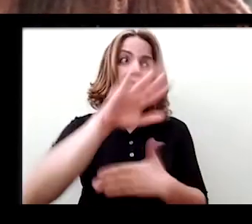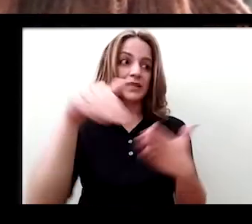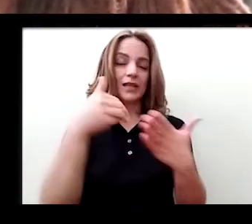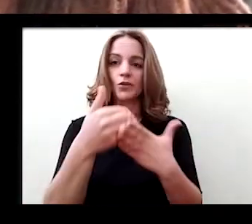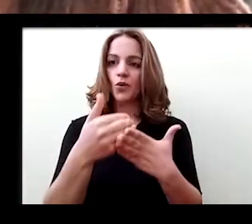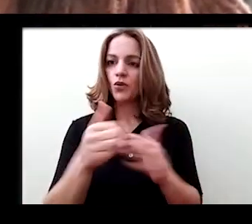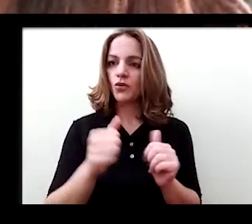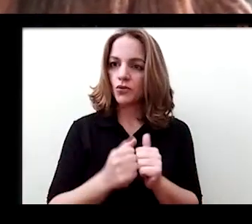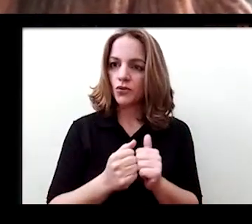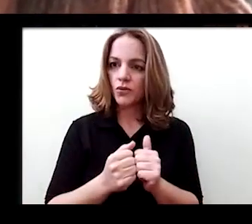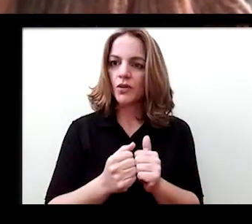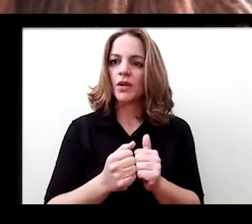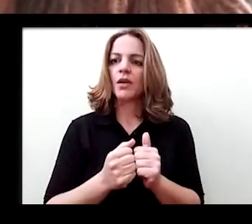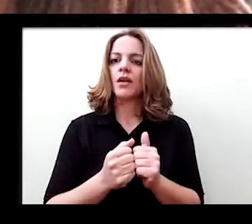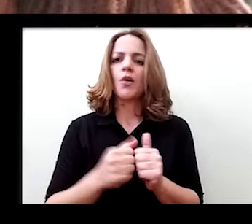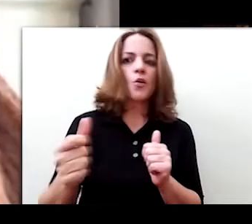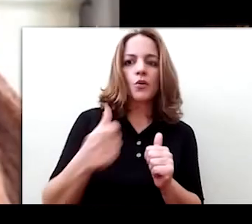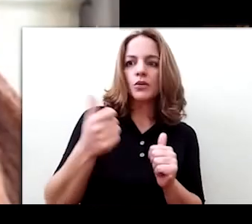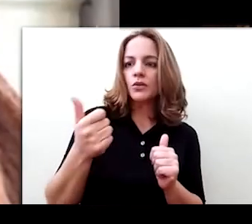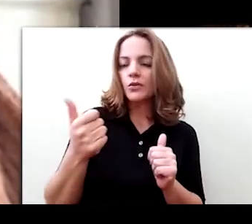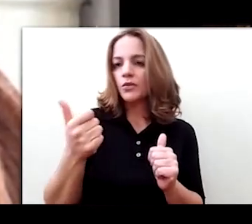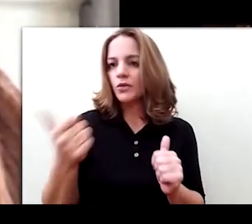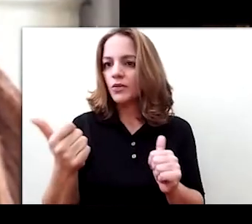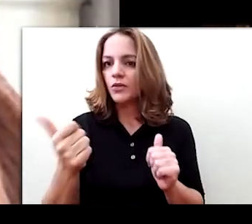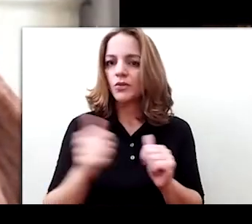Realidades today? And if not, why?